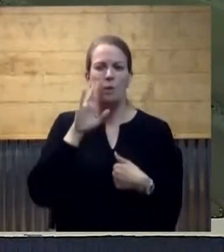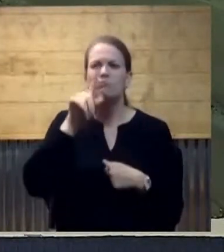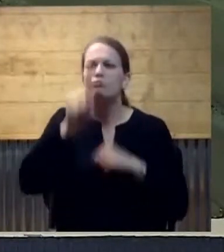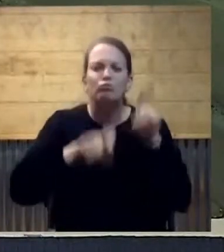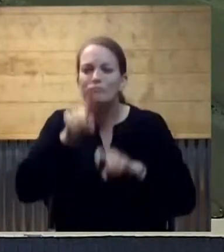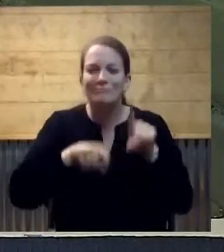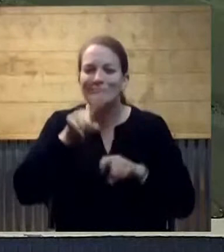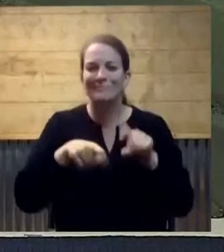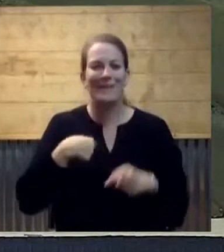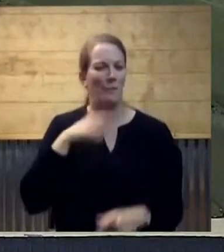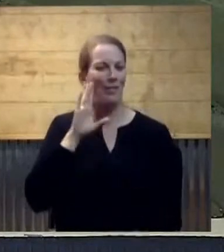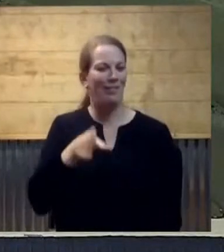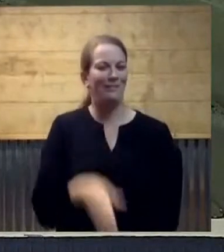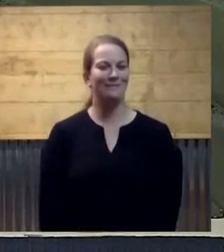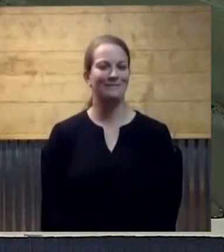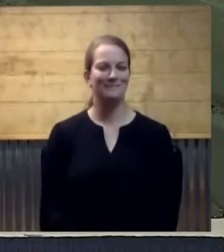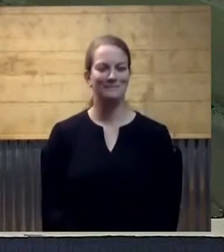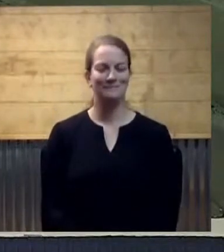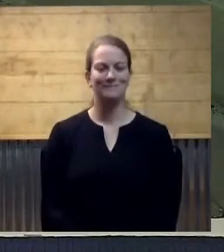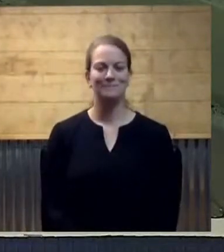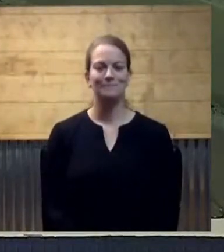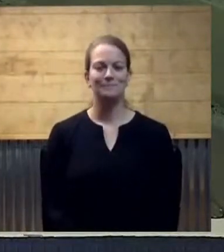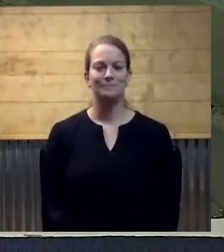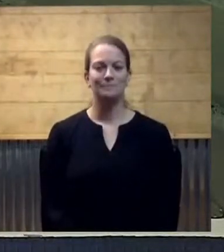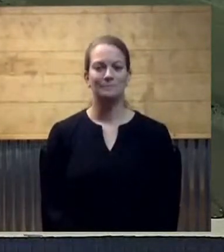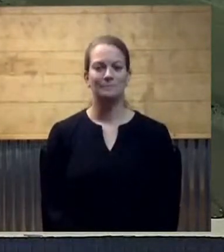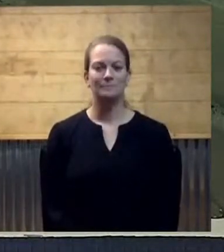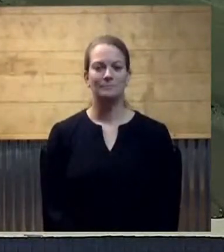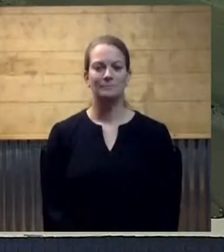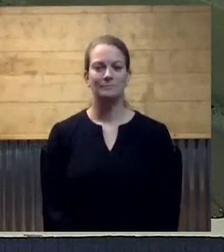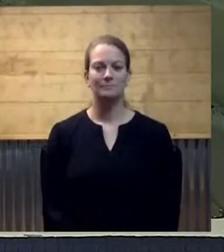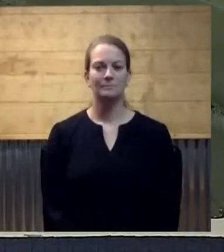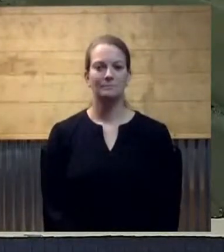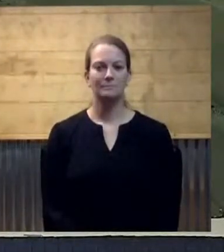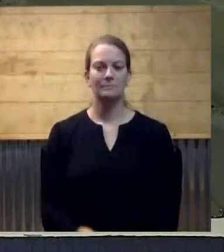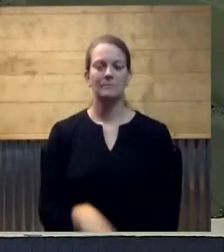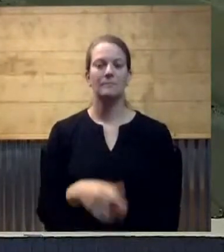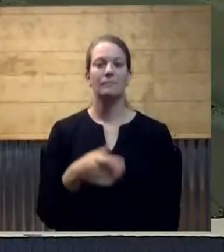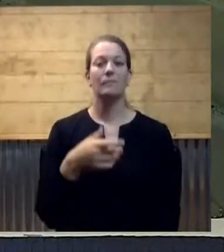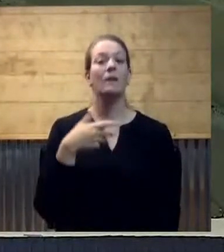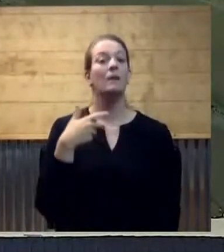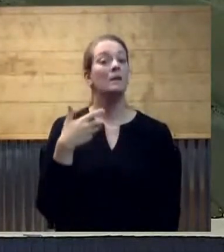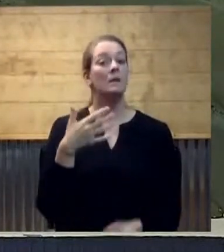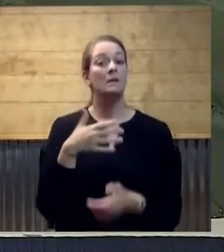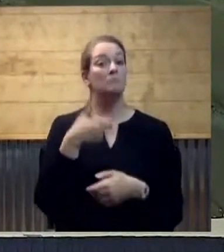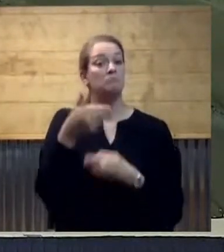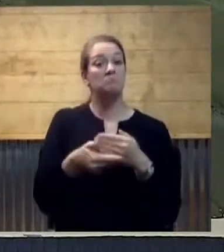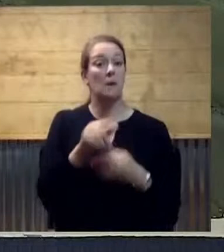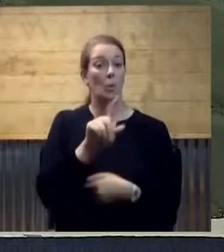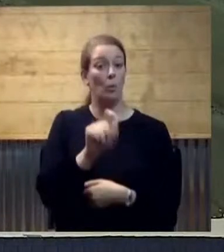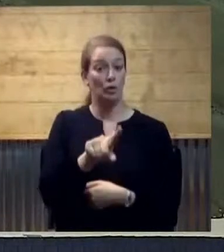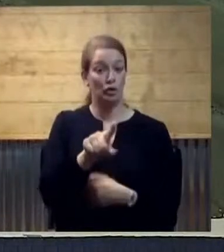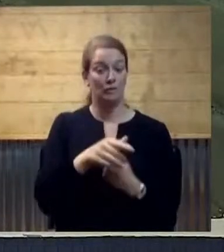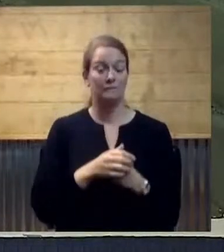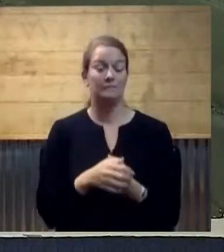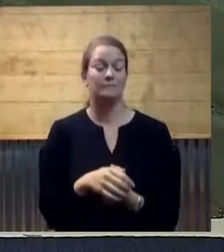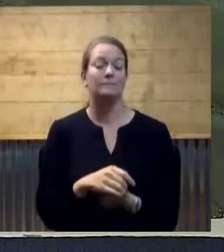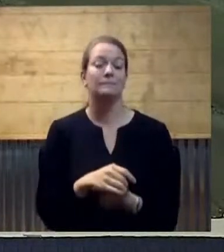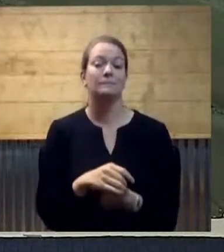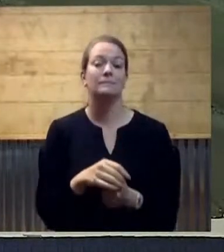questioner. The follow-up is, could you have different decisions in